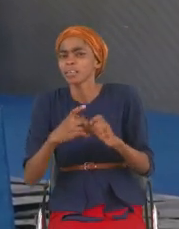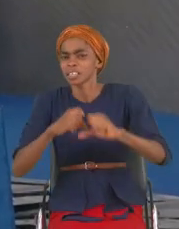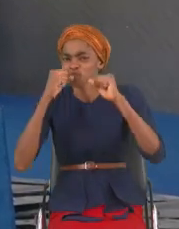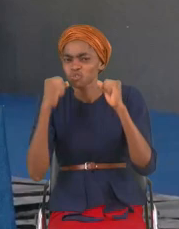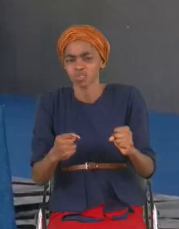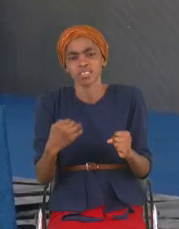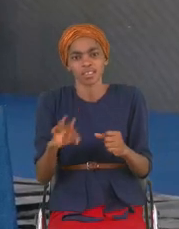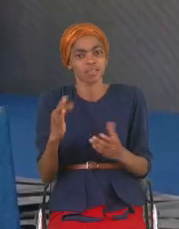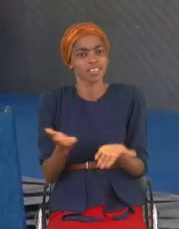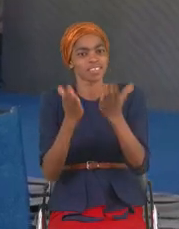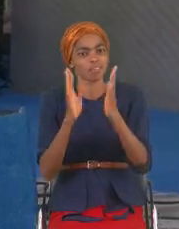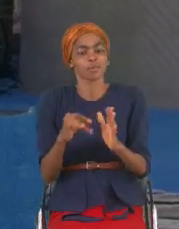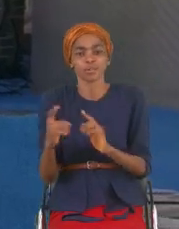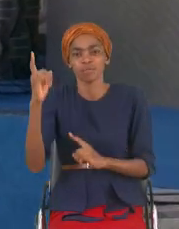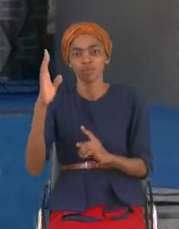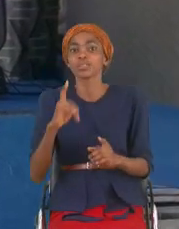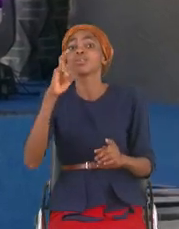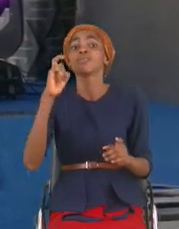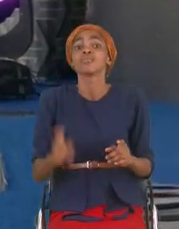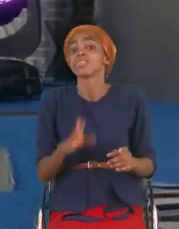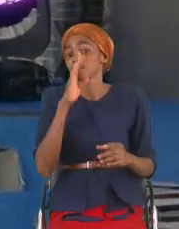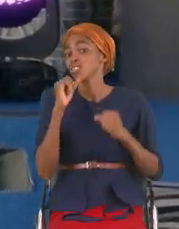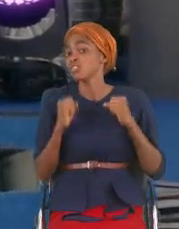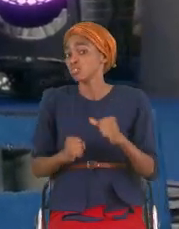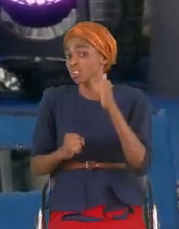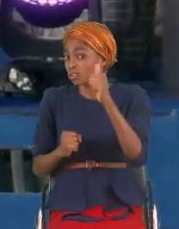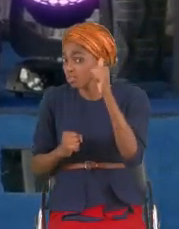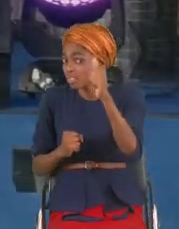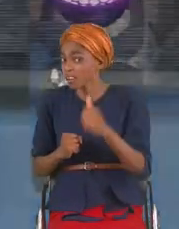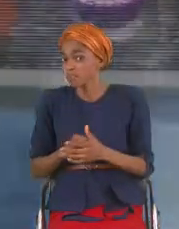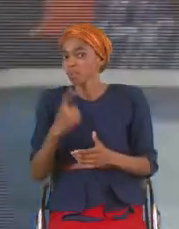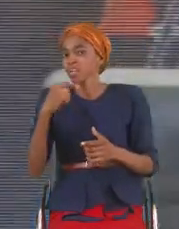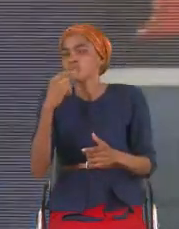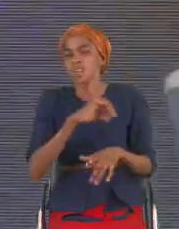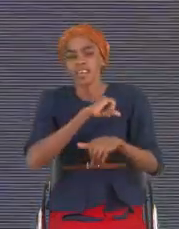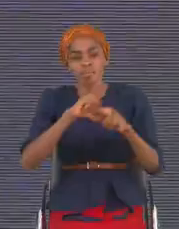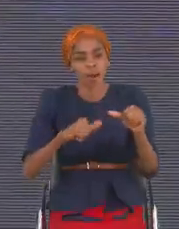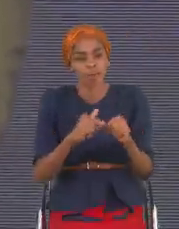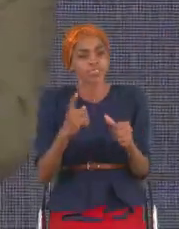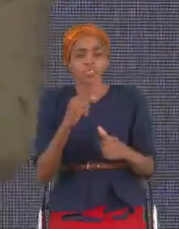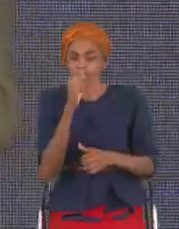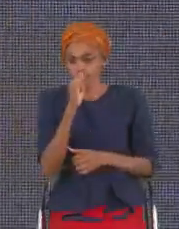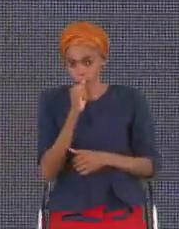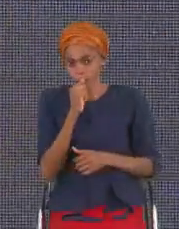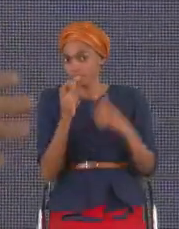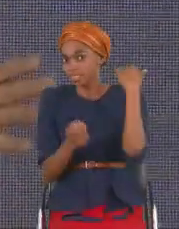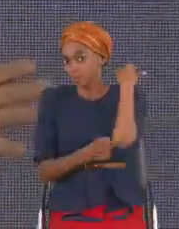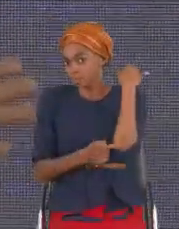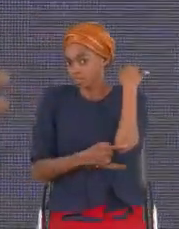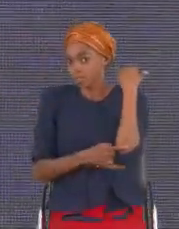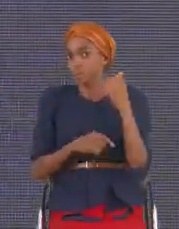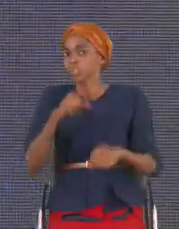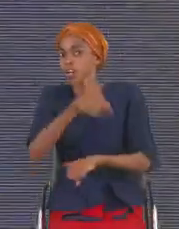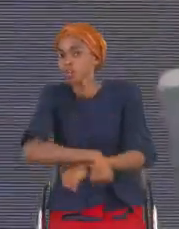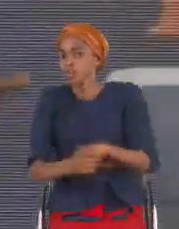a servant of God. You must be strong yourself. You talk about enduring temptation,